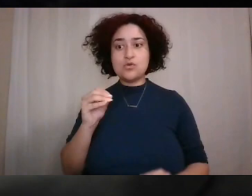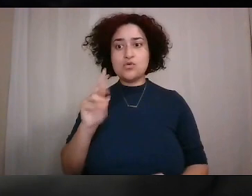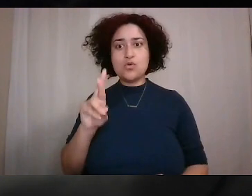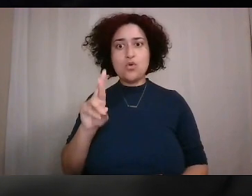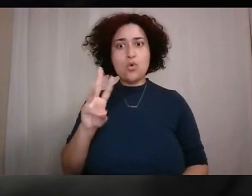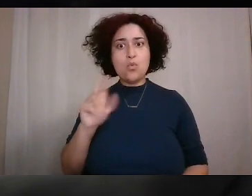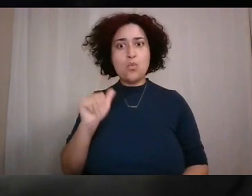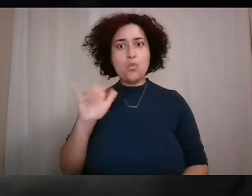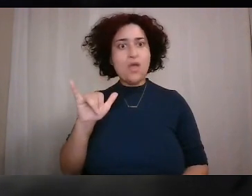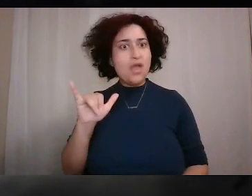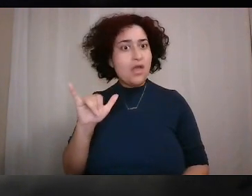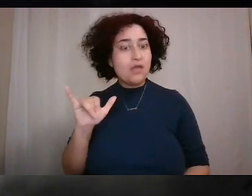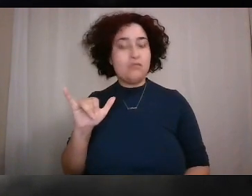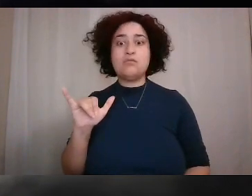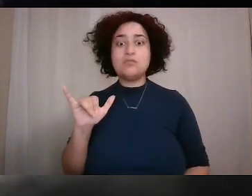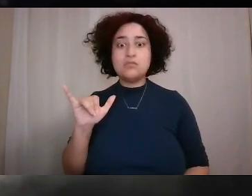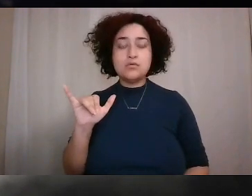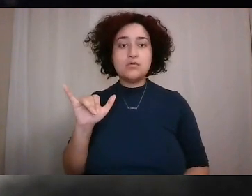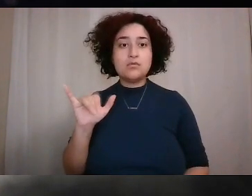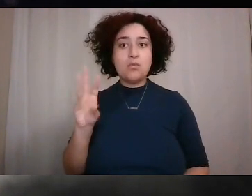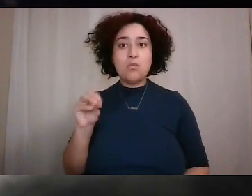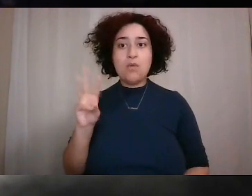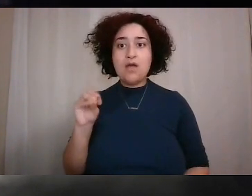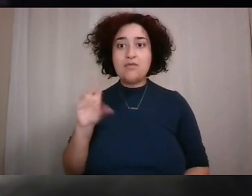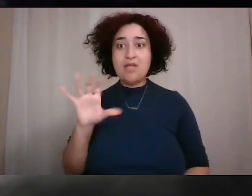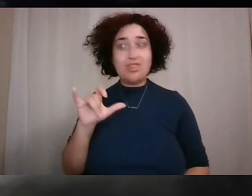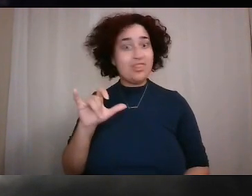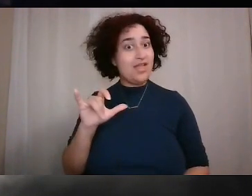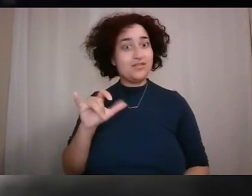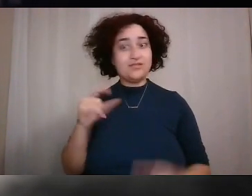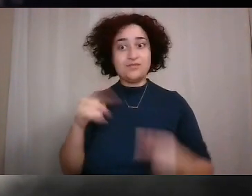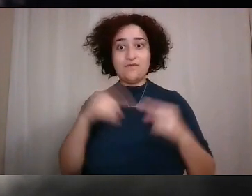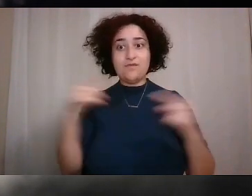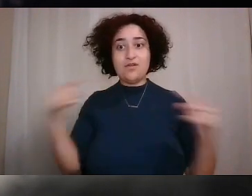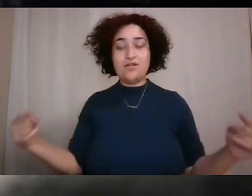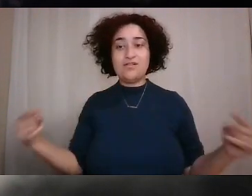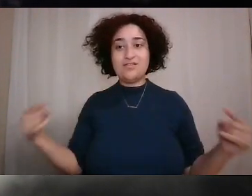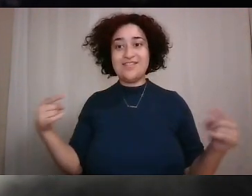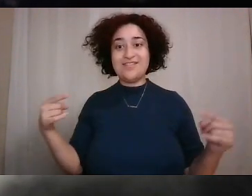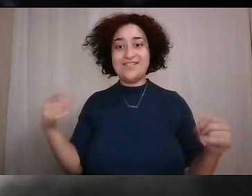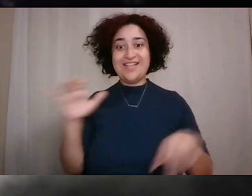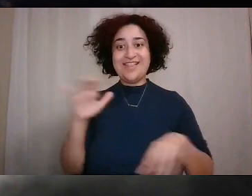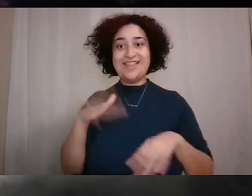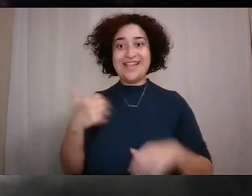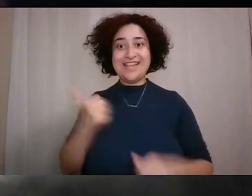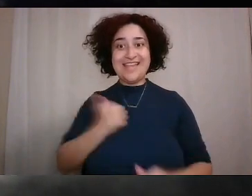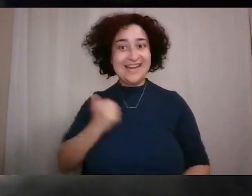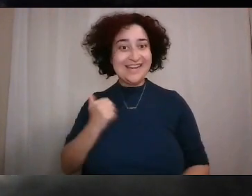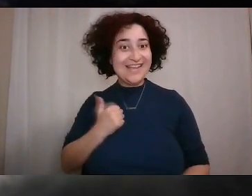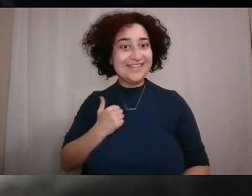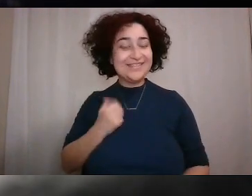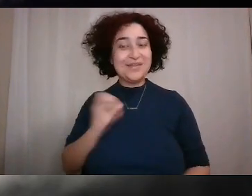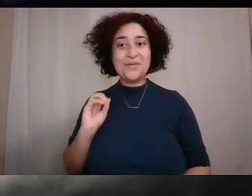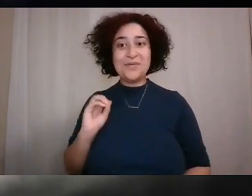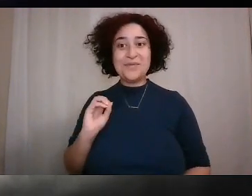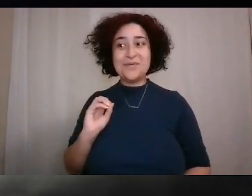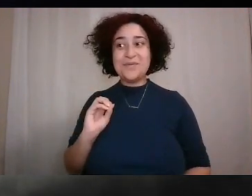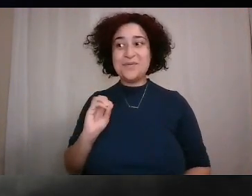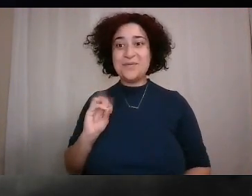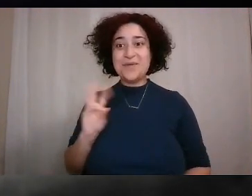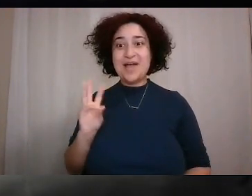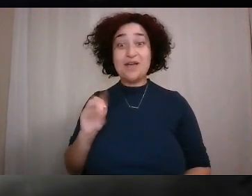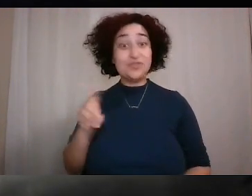Yeah. That's farther than. No, it isn't. I'm like, wow. Okay. So you won. All right.